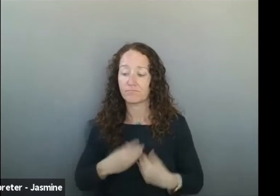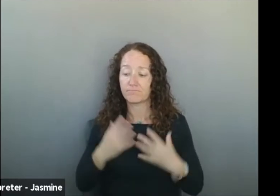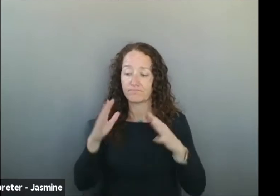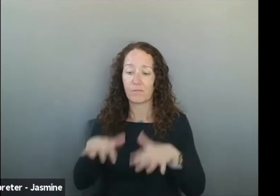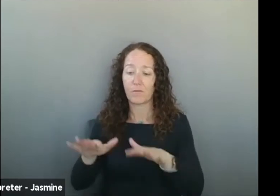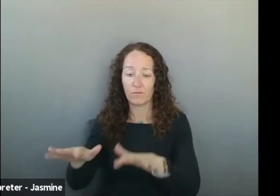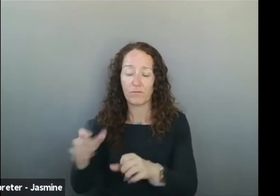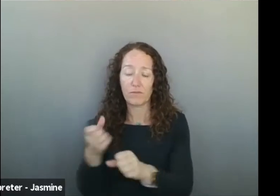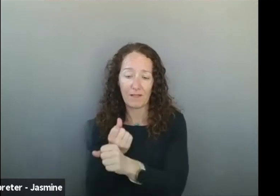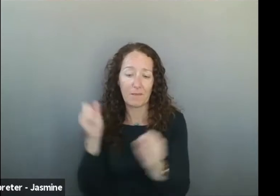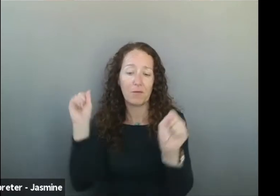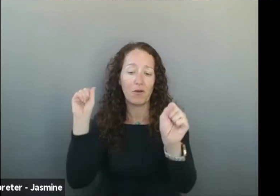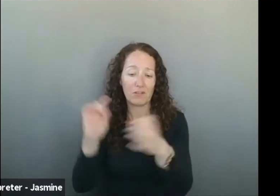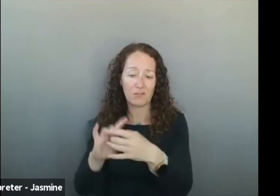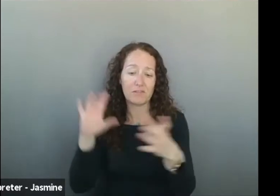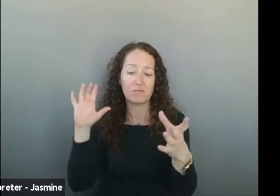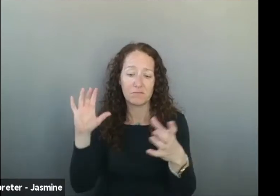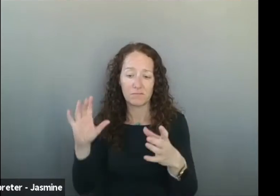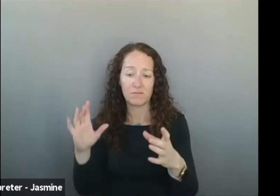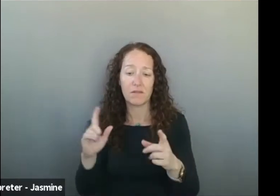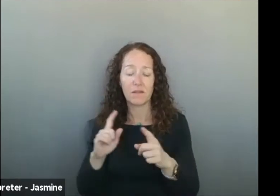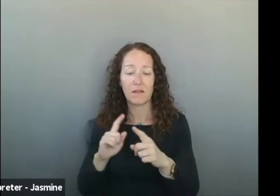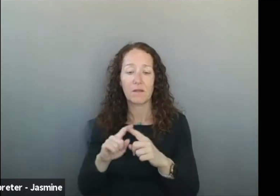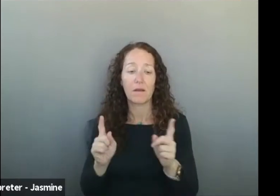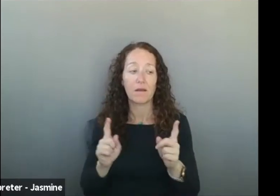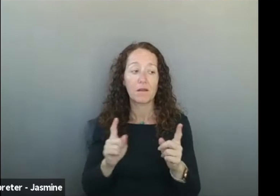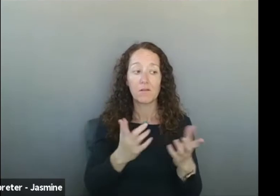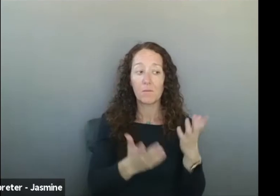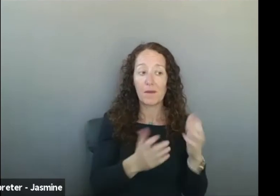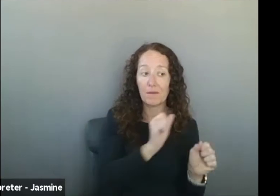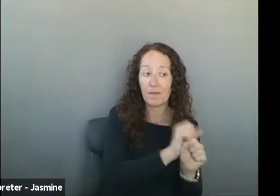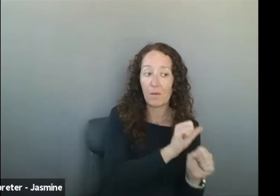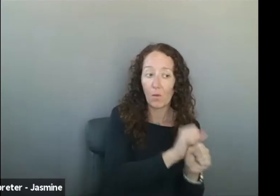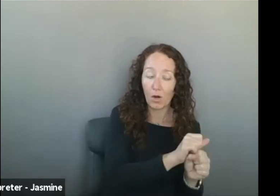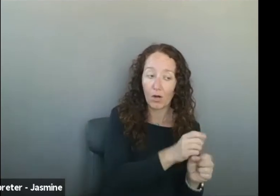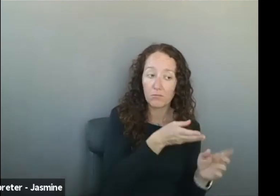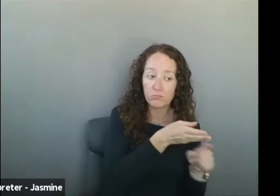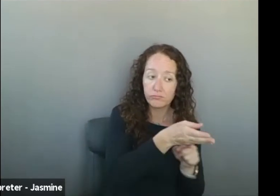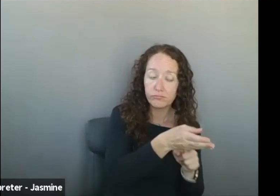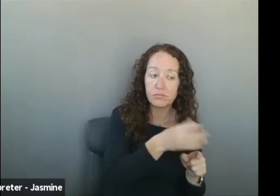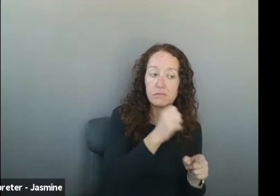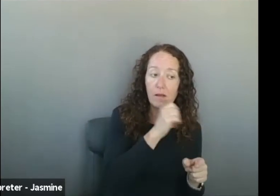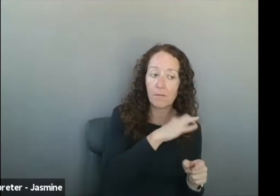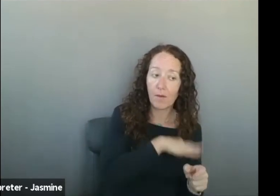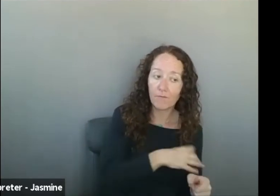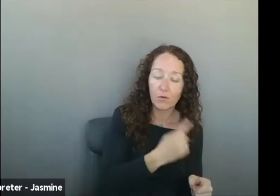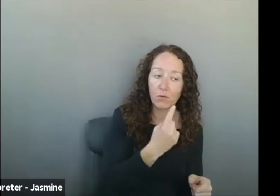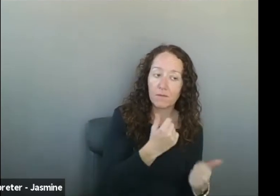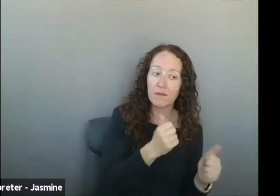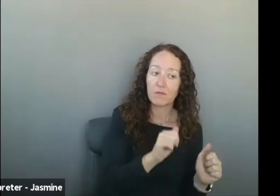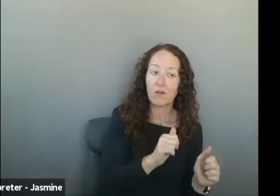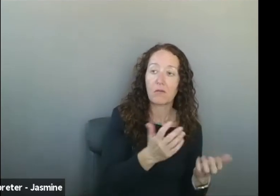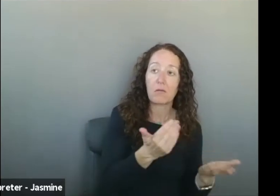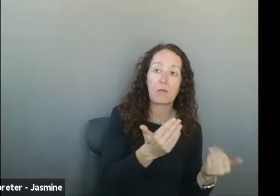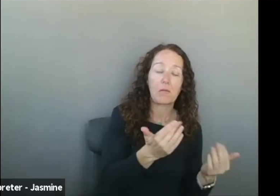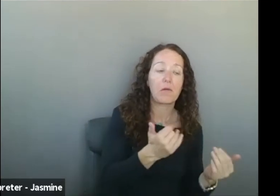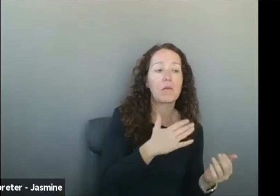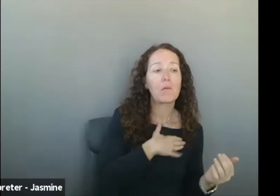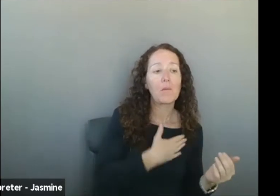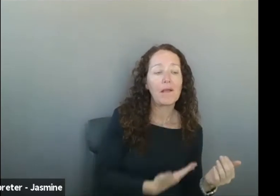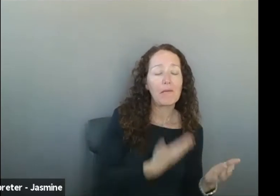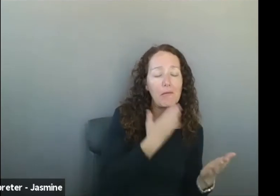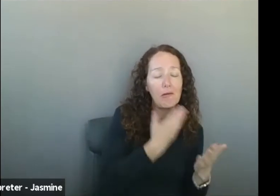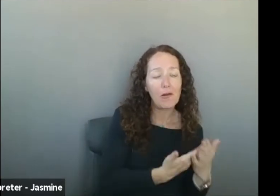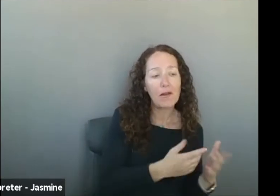quo. We can be a savior one day and an ally the next. And this is I would like for you